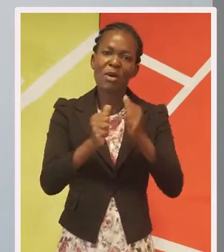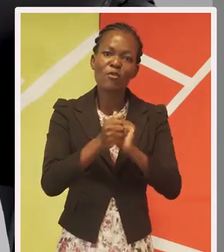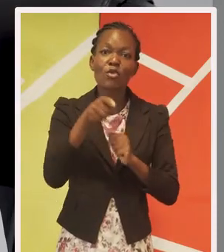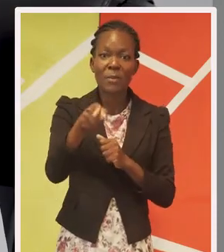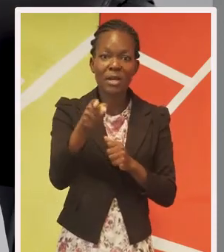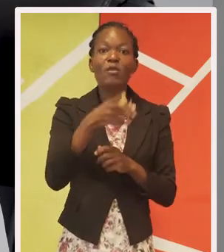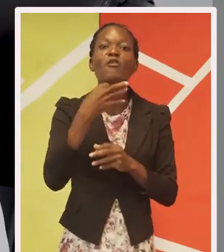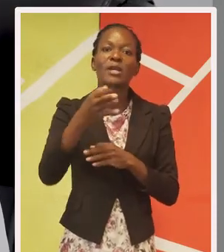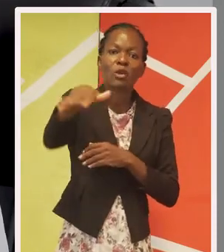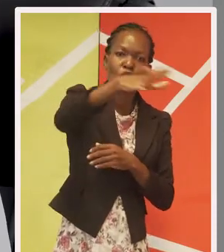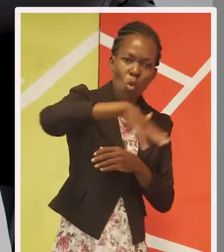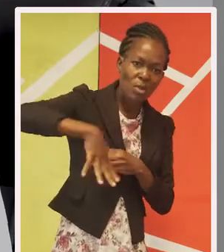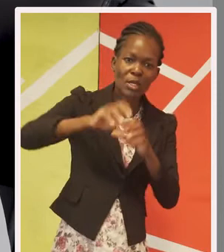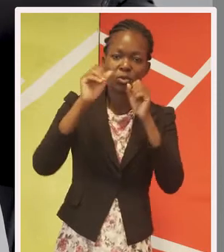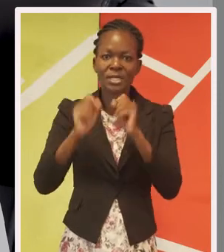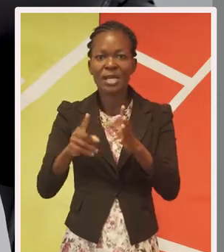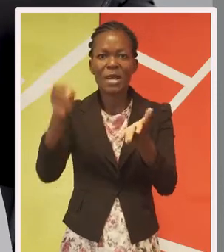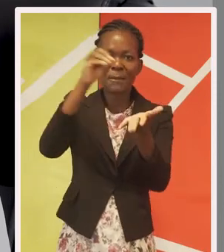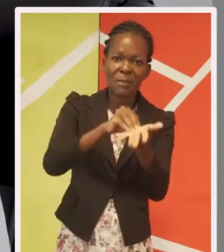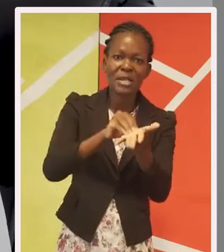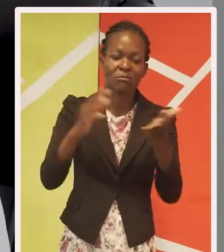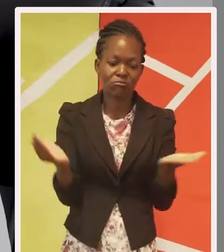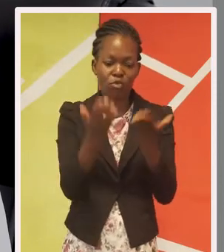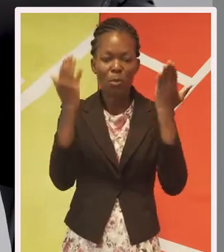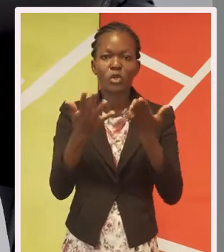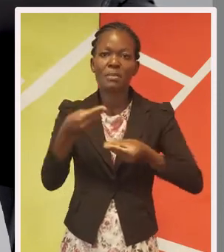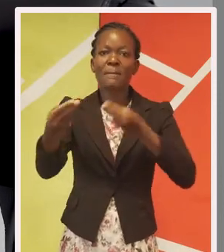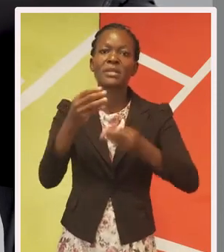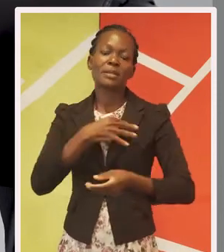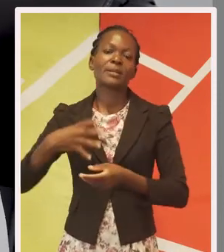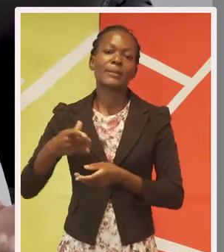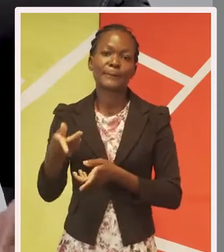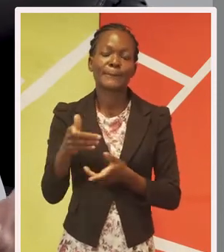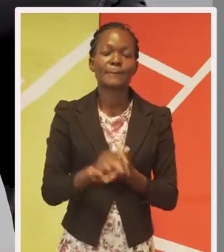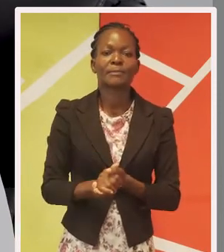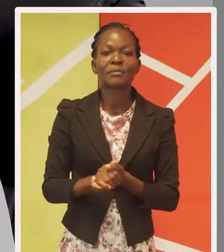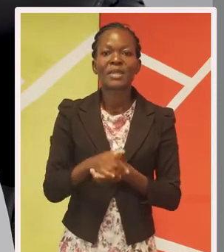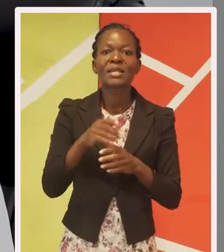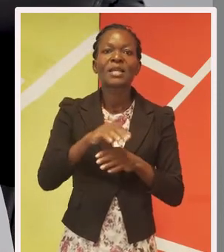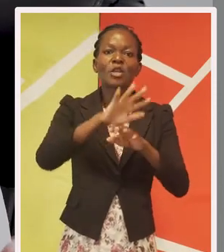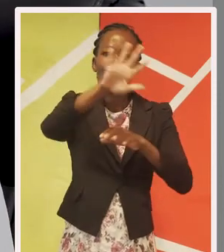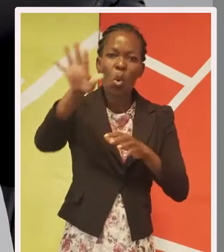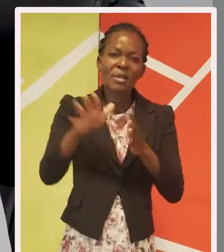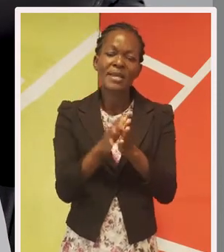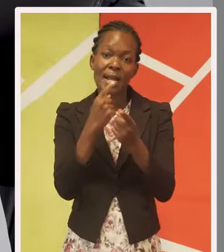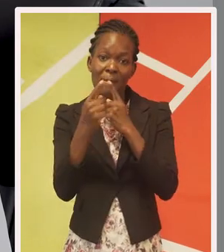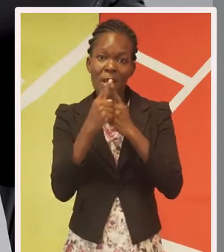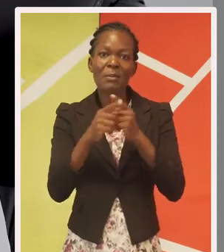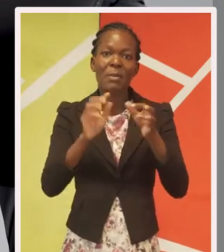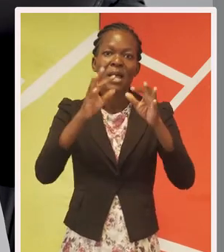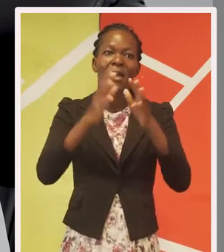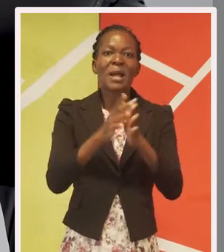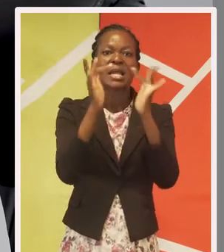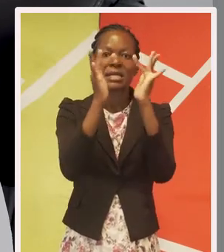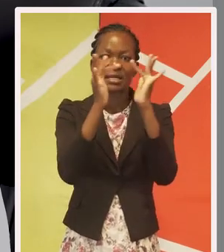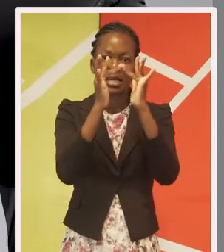to neoliberalism is for us to start implementing feminist economics. So we're going to add links to all the content that was shared